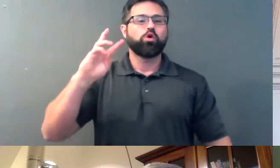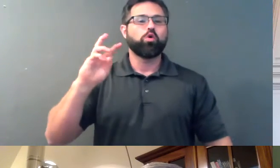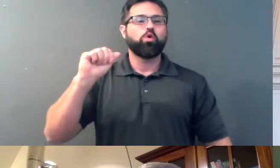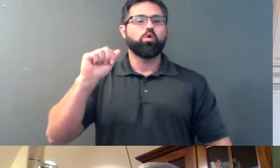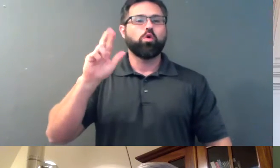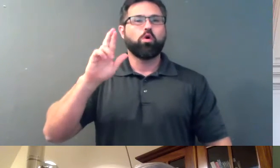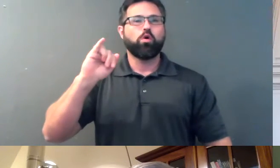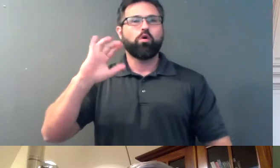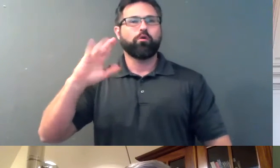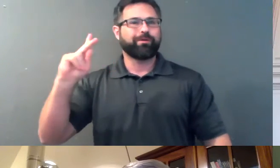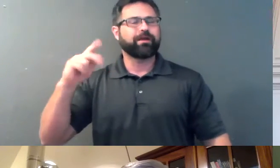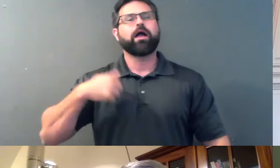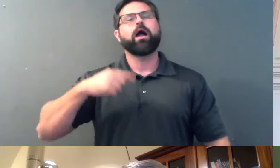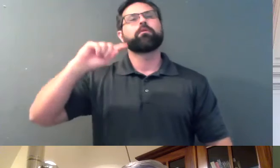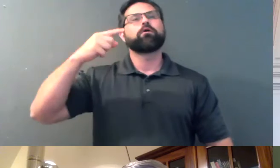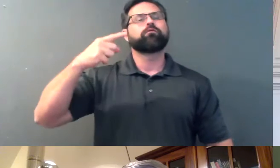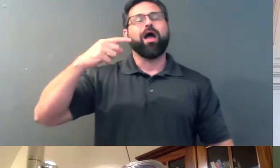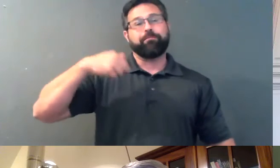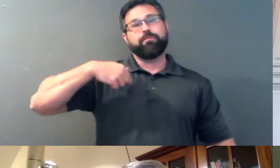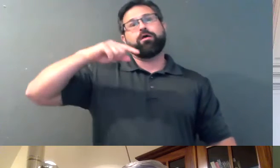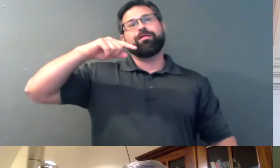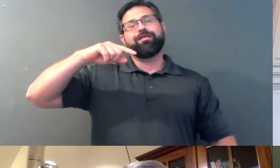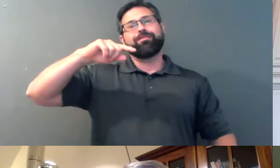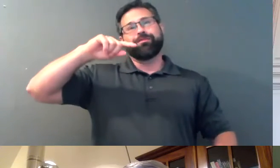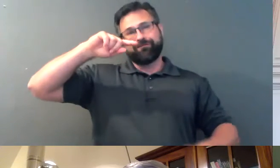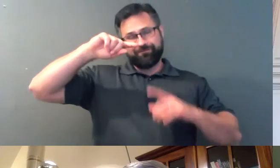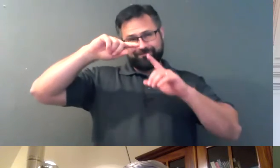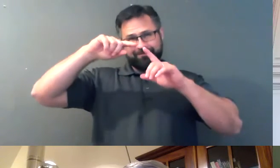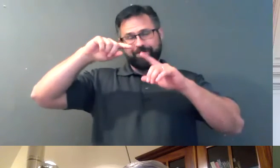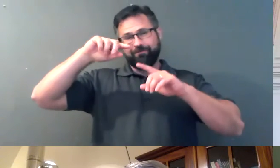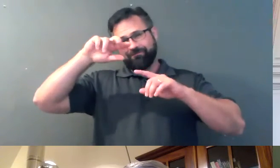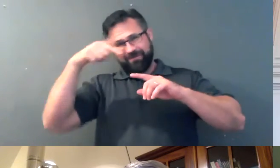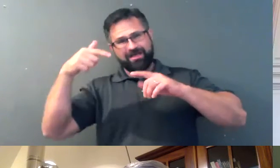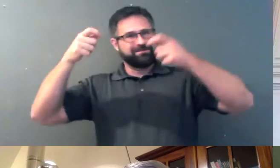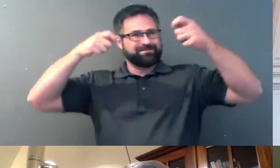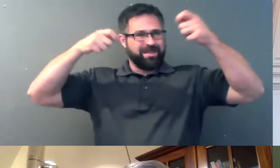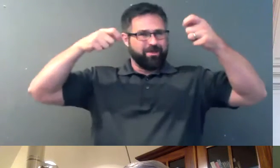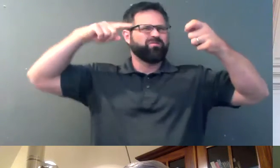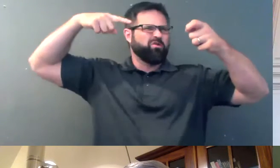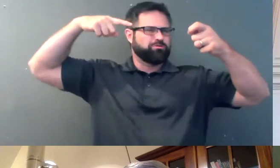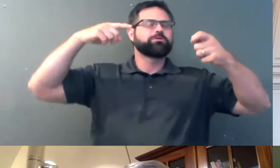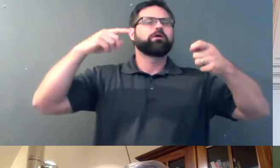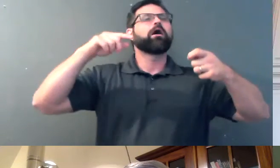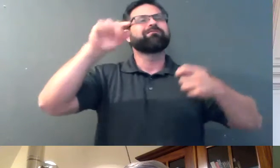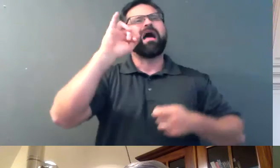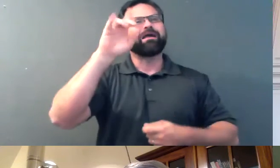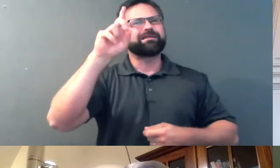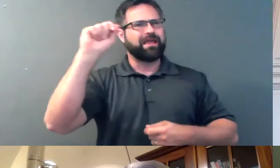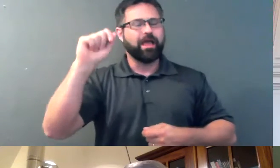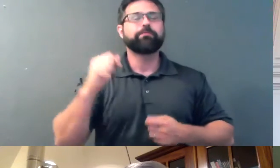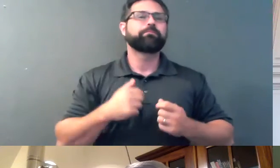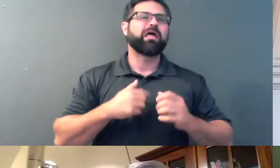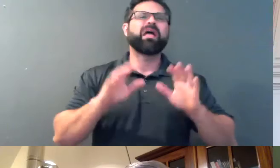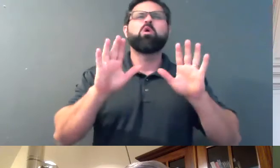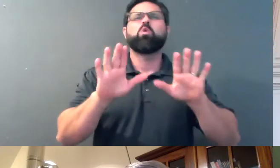Disability Alliance. We will pause now for a moment to have more persons enter into the